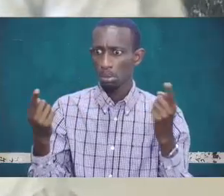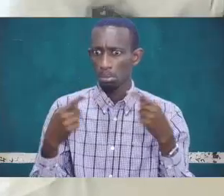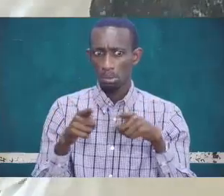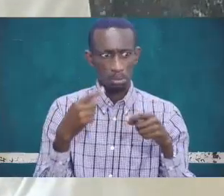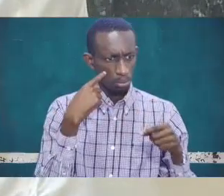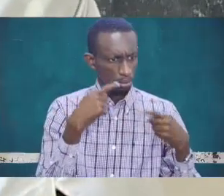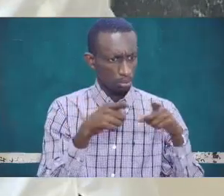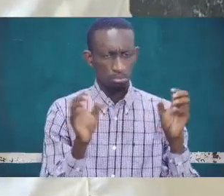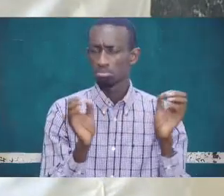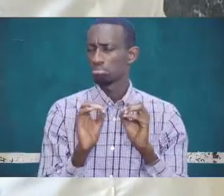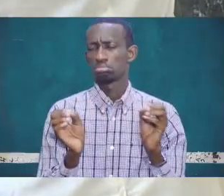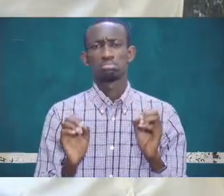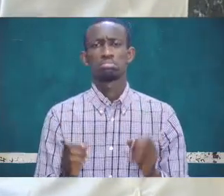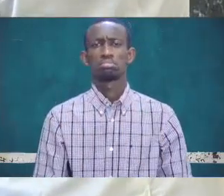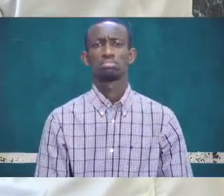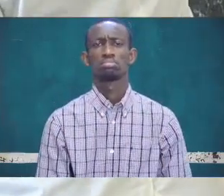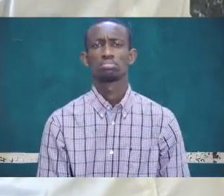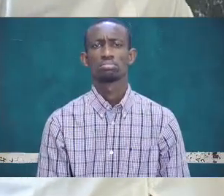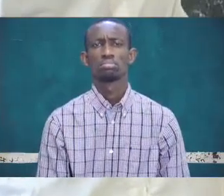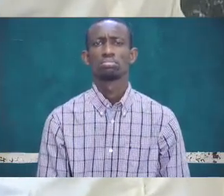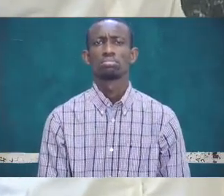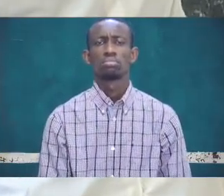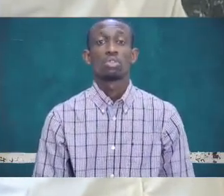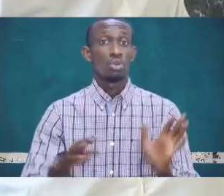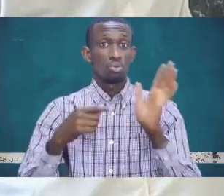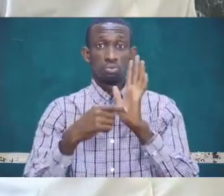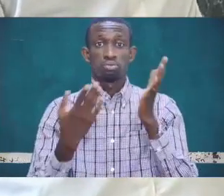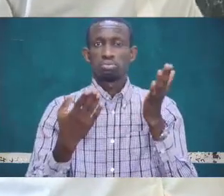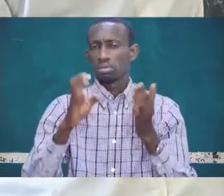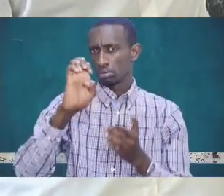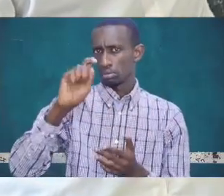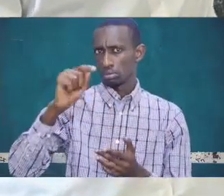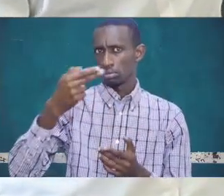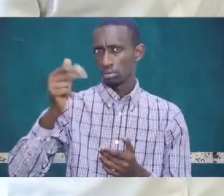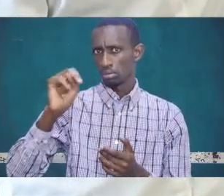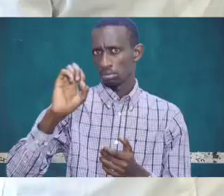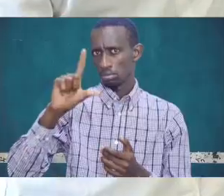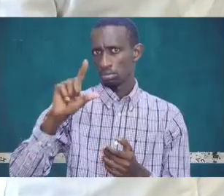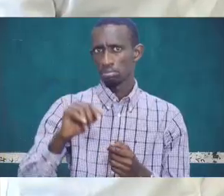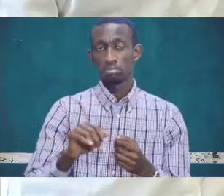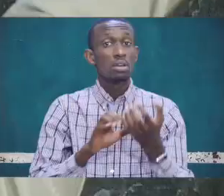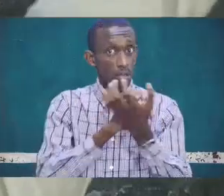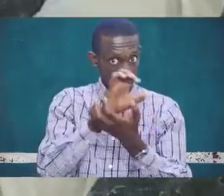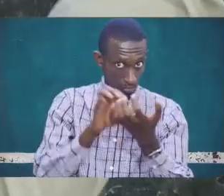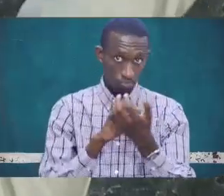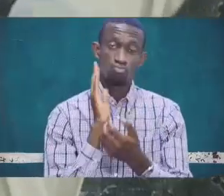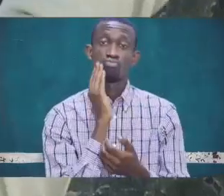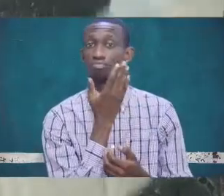some examples. If we can say, even if you have ethanol and you have